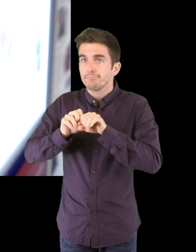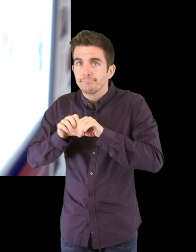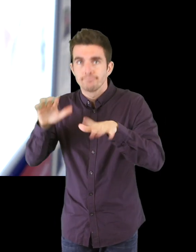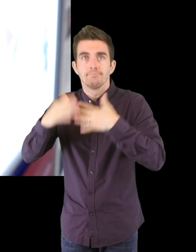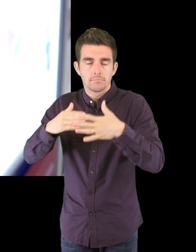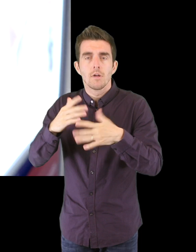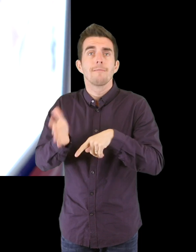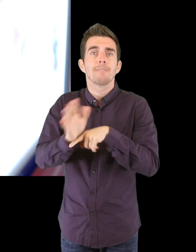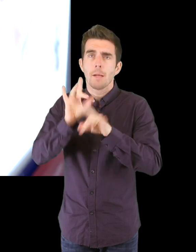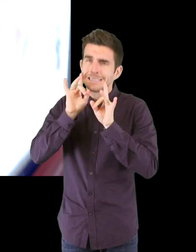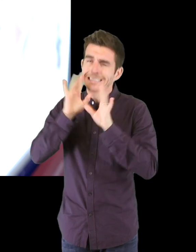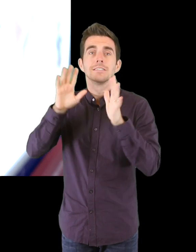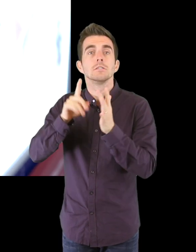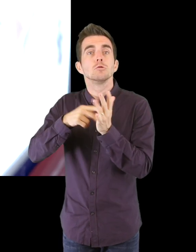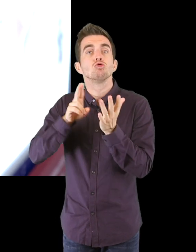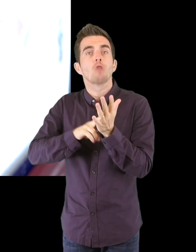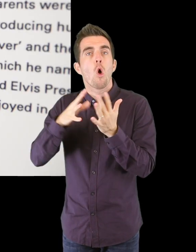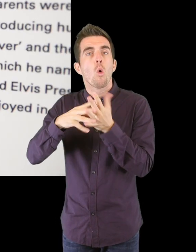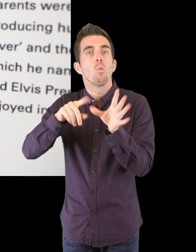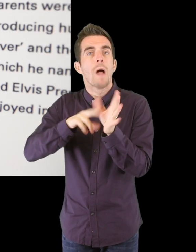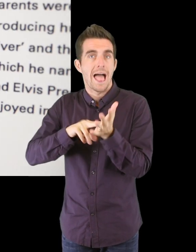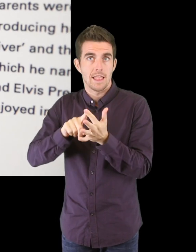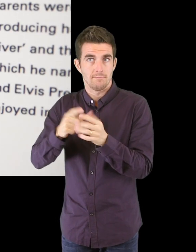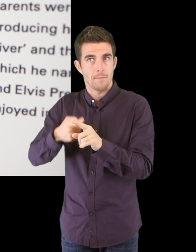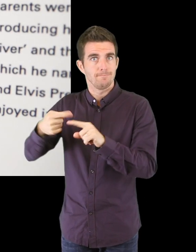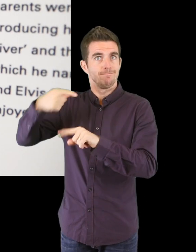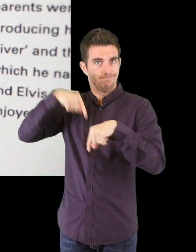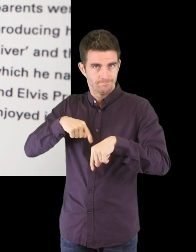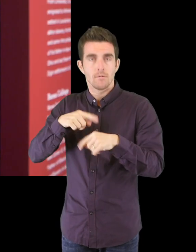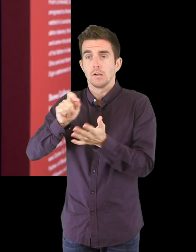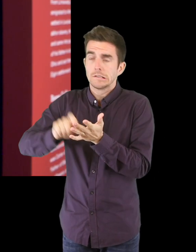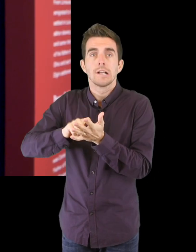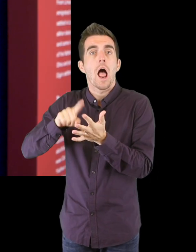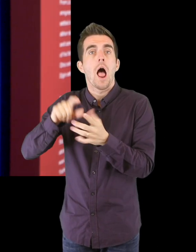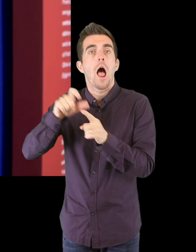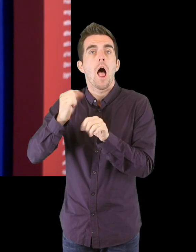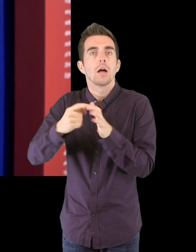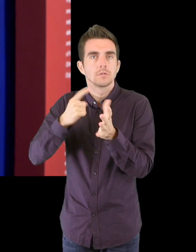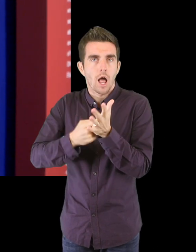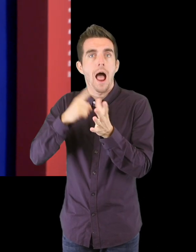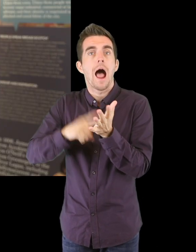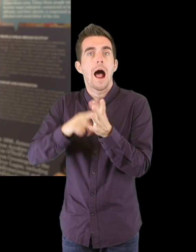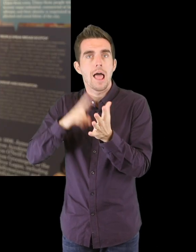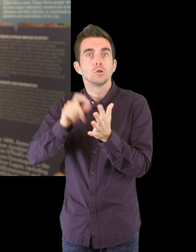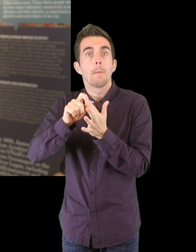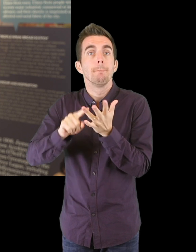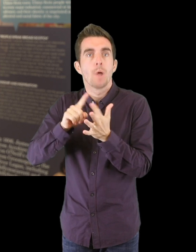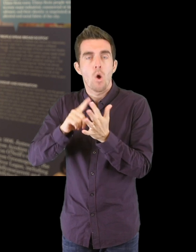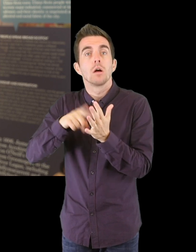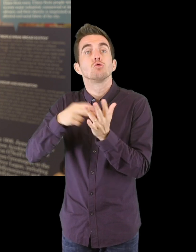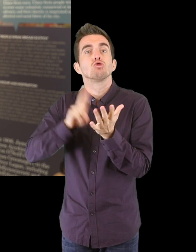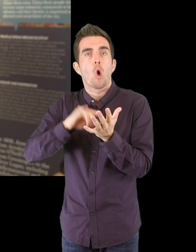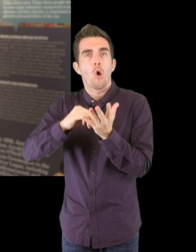whether that be in connection with film legends such as John Wayne, or through literary giants like Edgar Allan Poe or